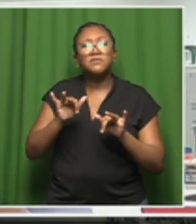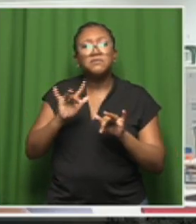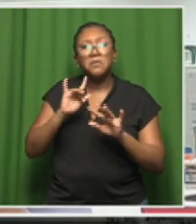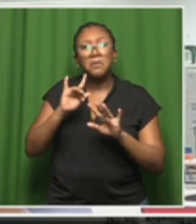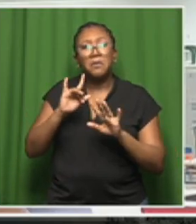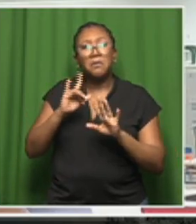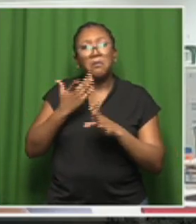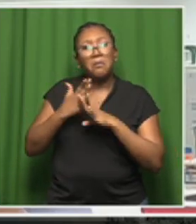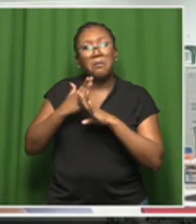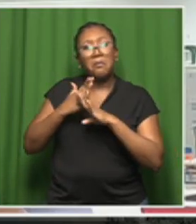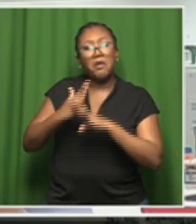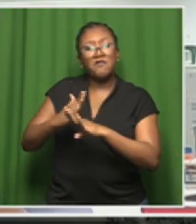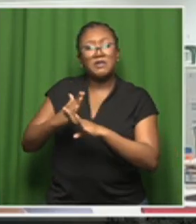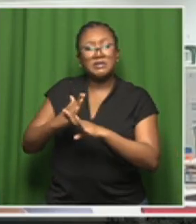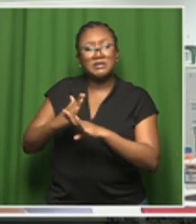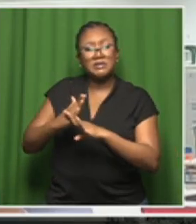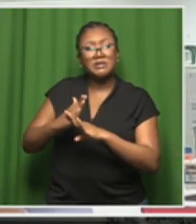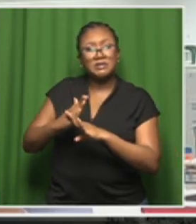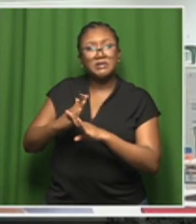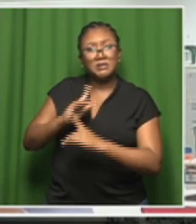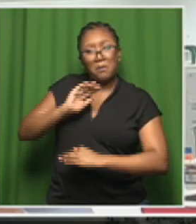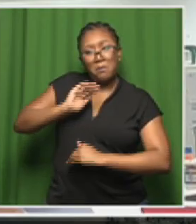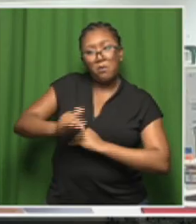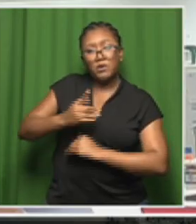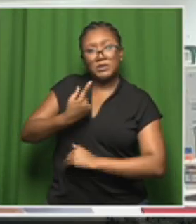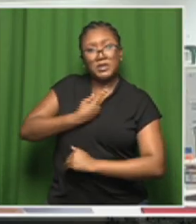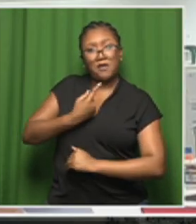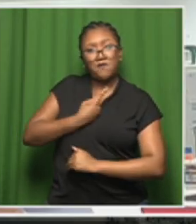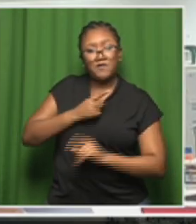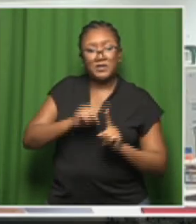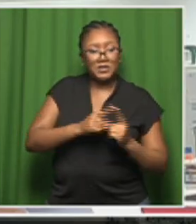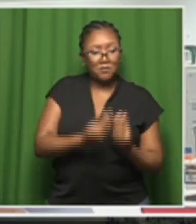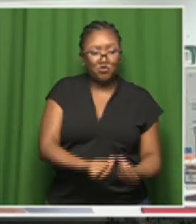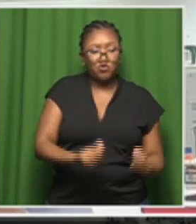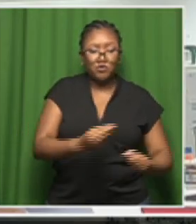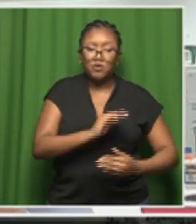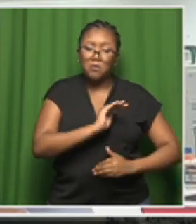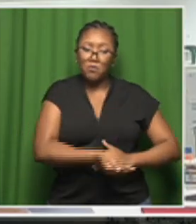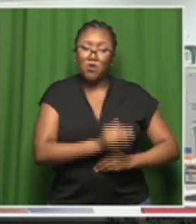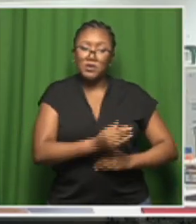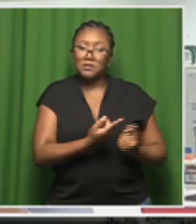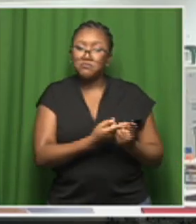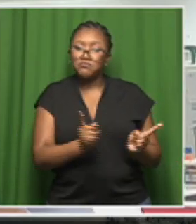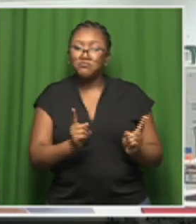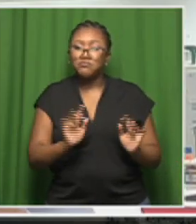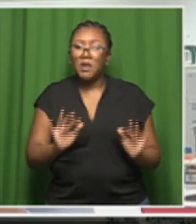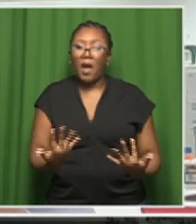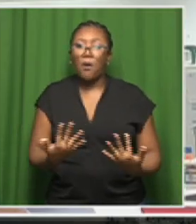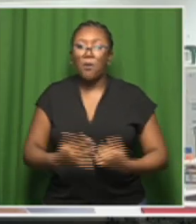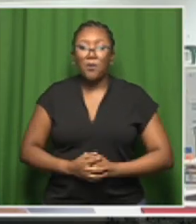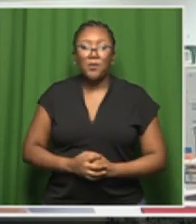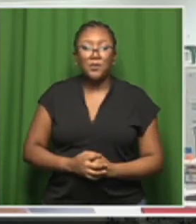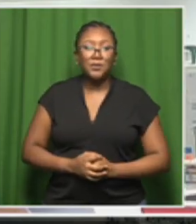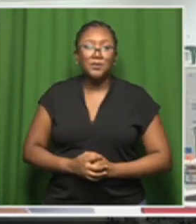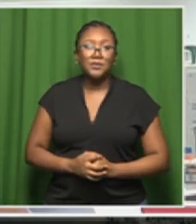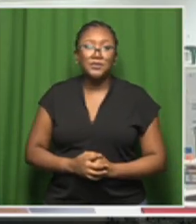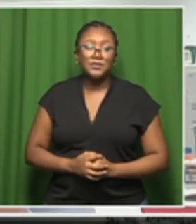to try and protect themselves, their children, and just avoid a further escalation of this outbreak?